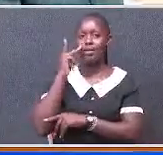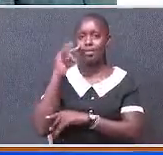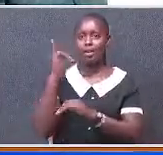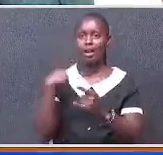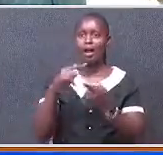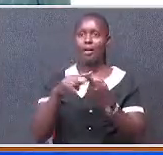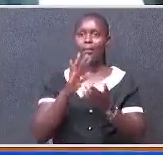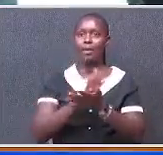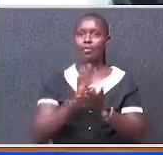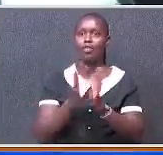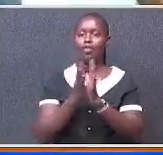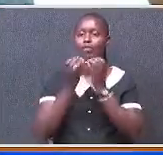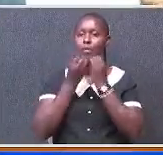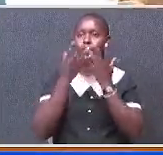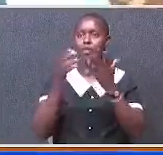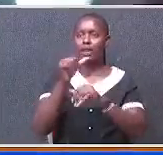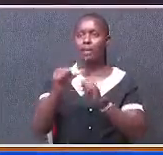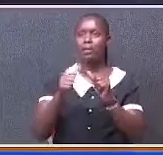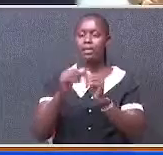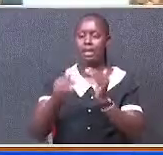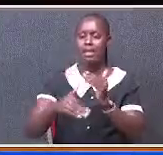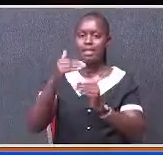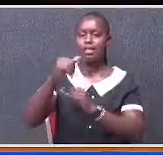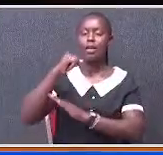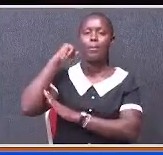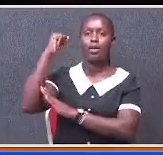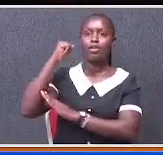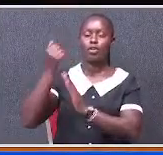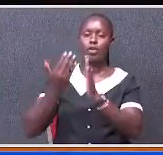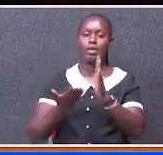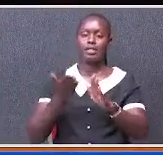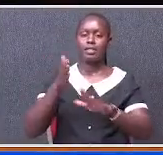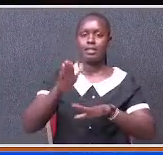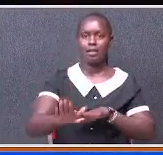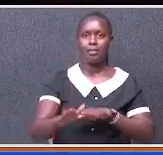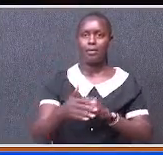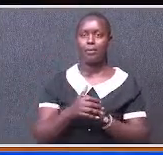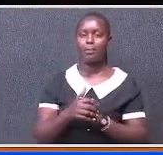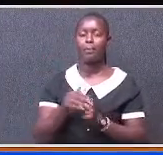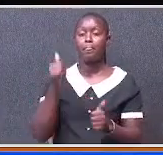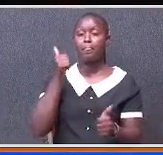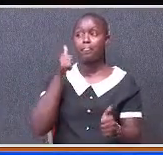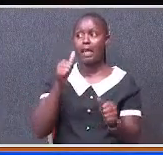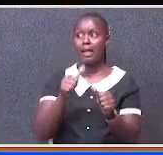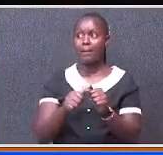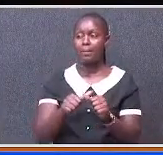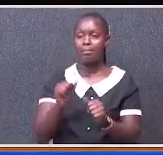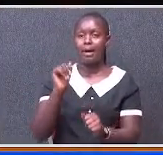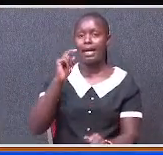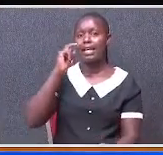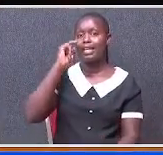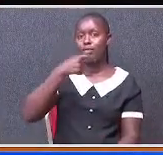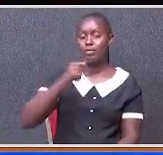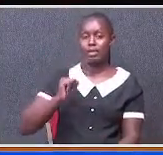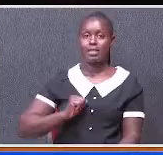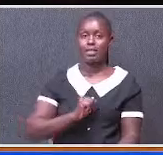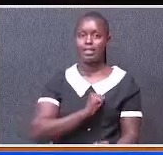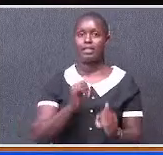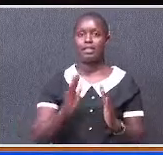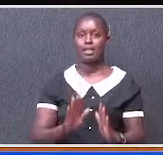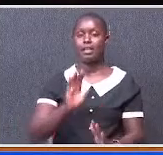edgy with information on his next political step. Kumbuka huyu seneta wa wapi wa Kitui,